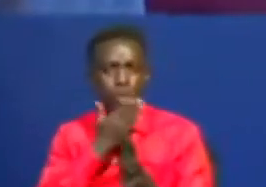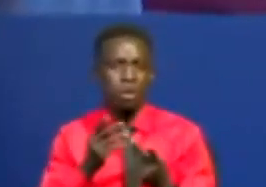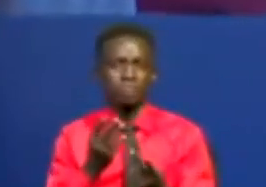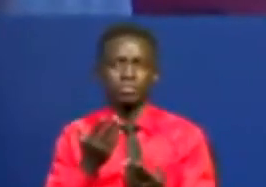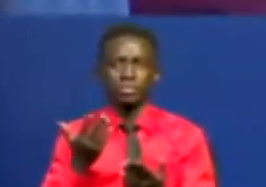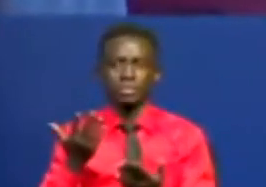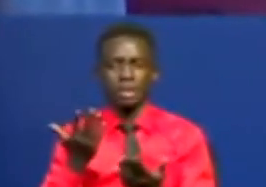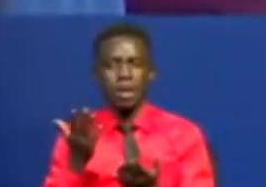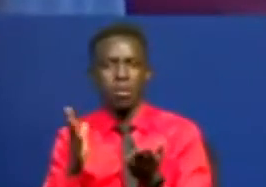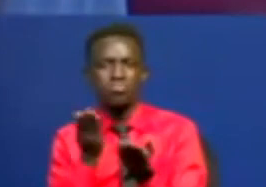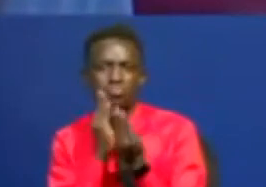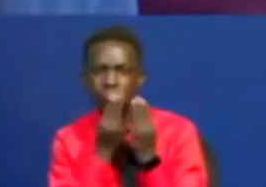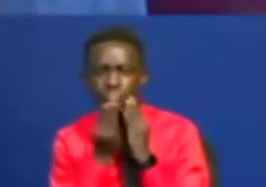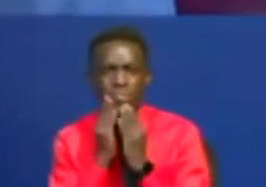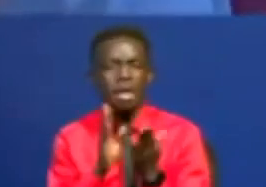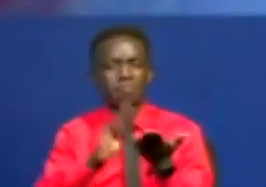to different points of the back.